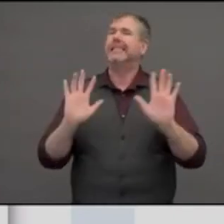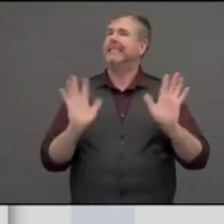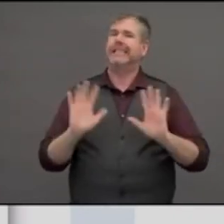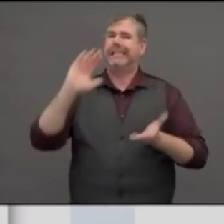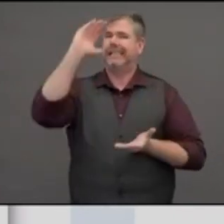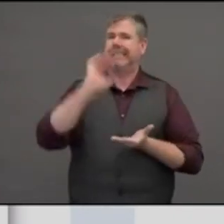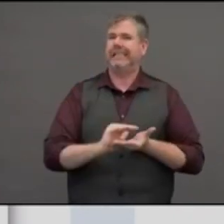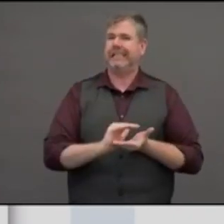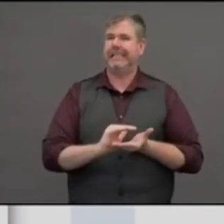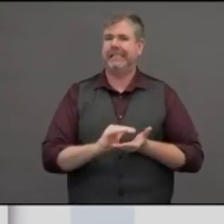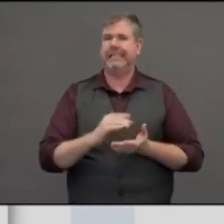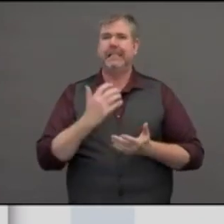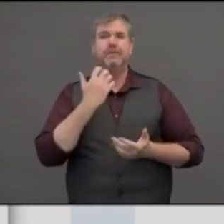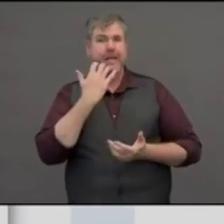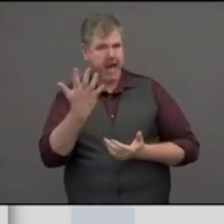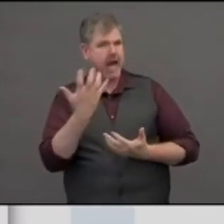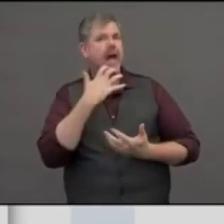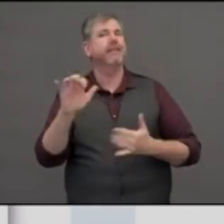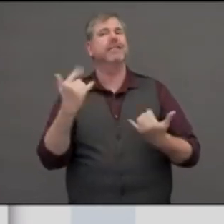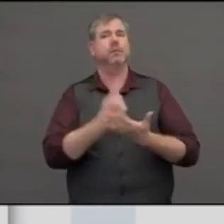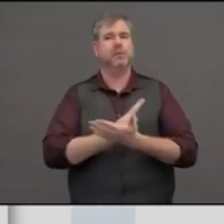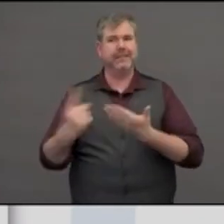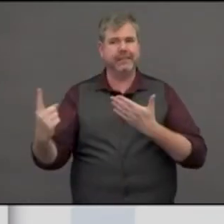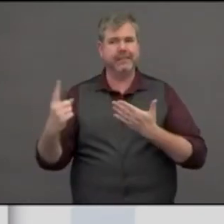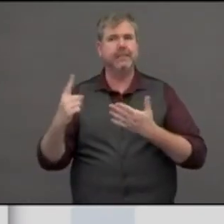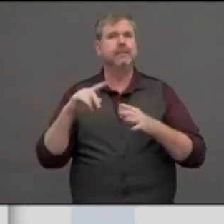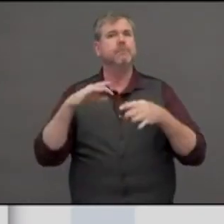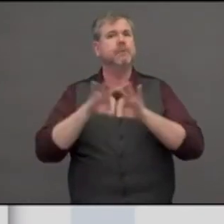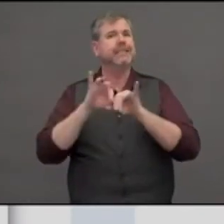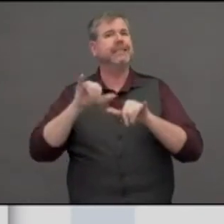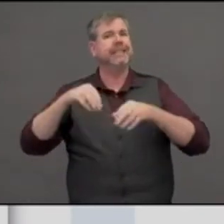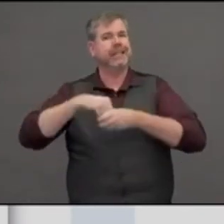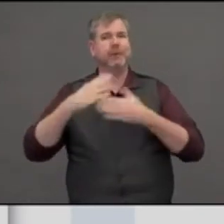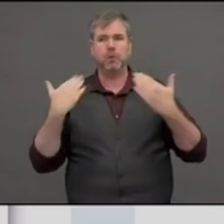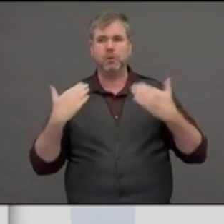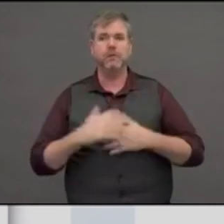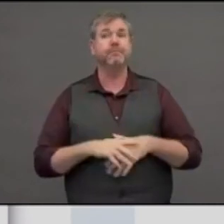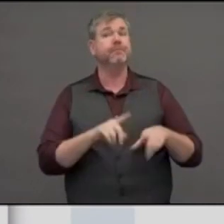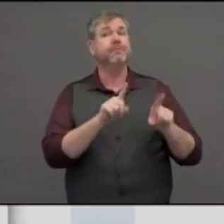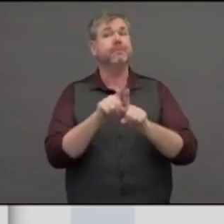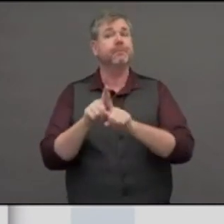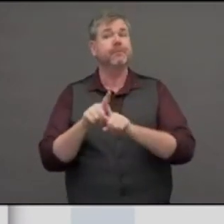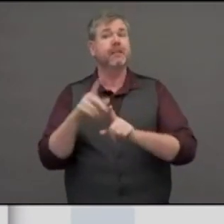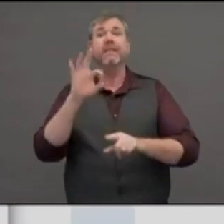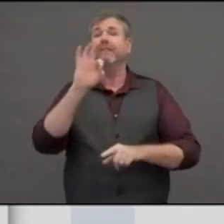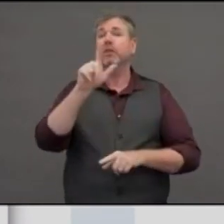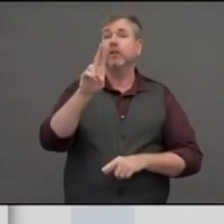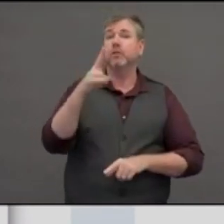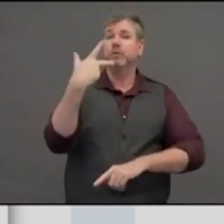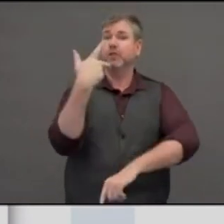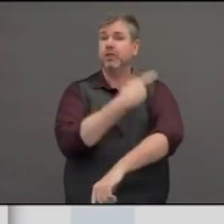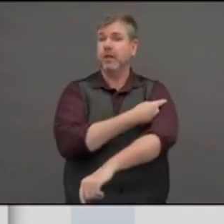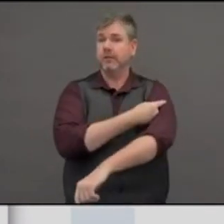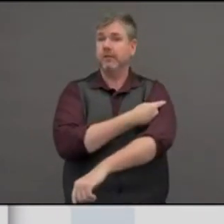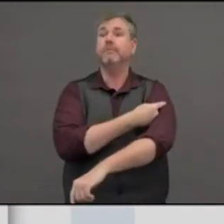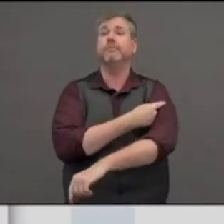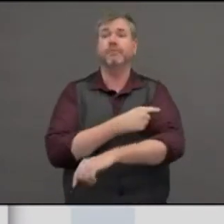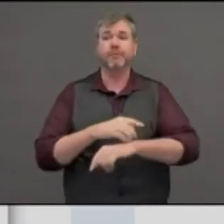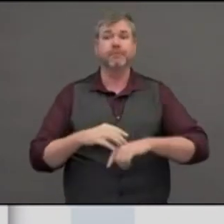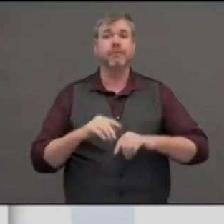stay cool. Also, flu shots. We want to encourage everyone to get a flu shot here in the county. You can go to